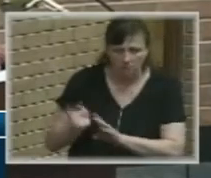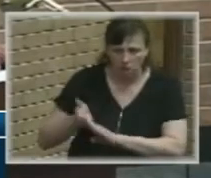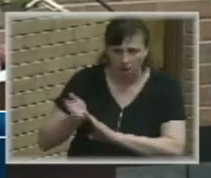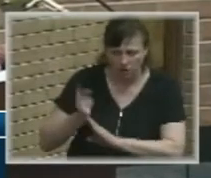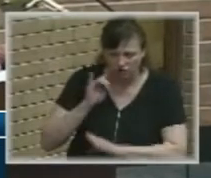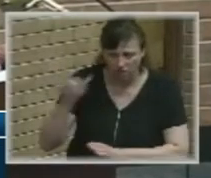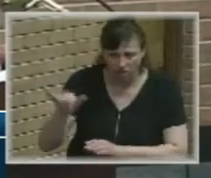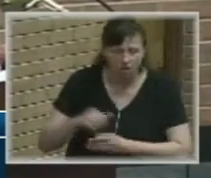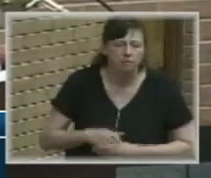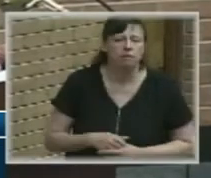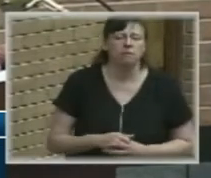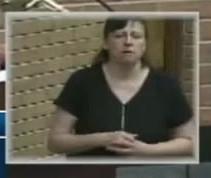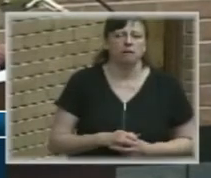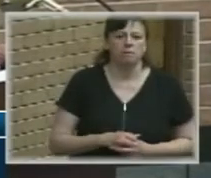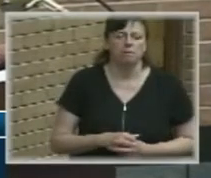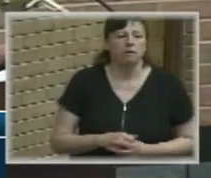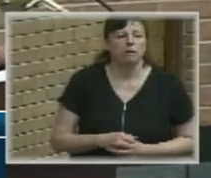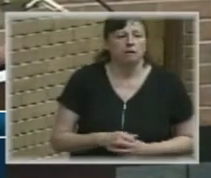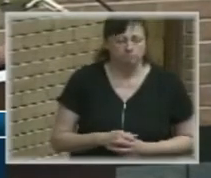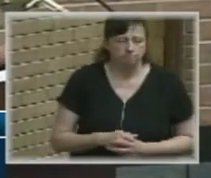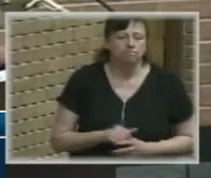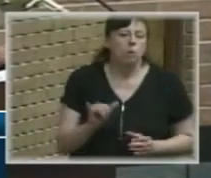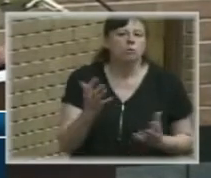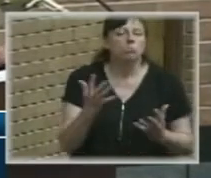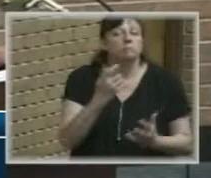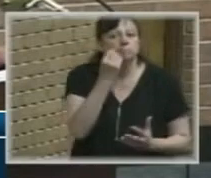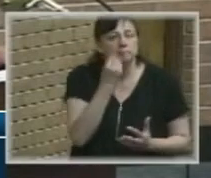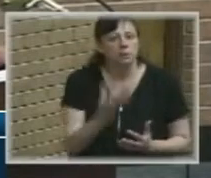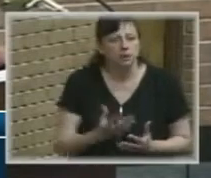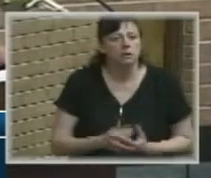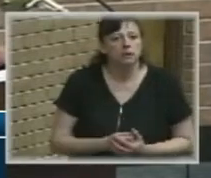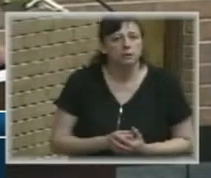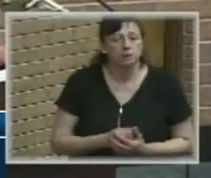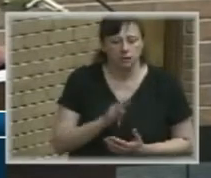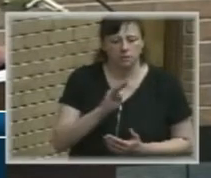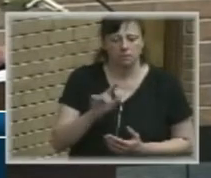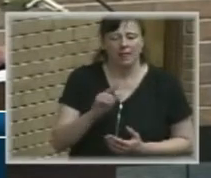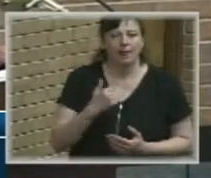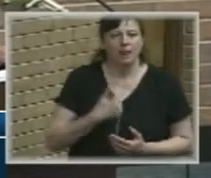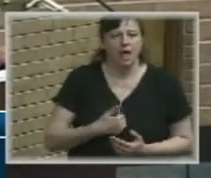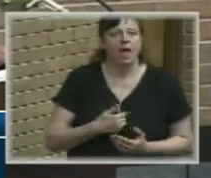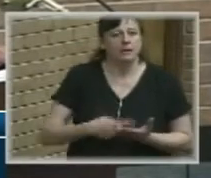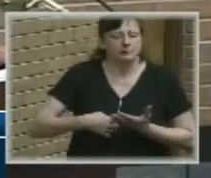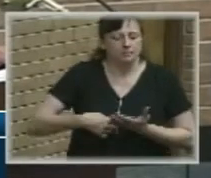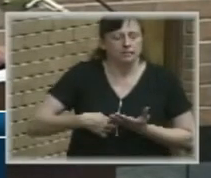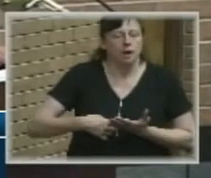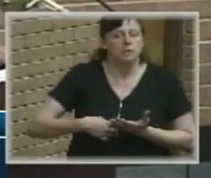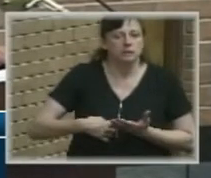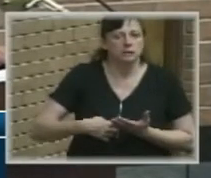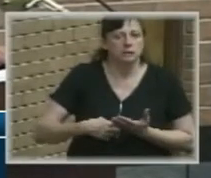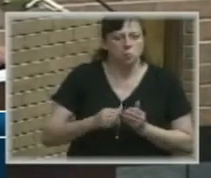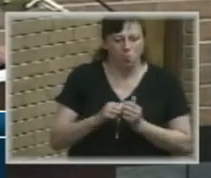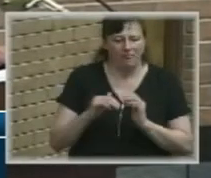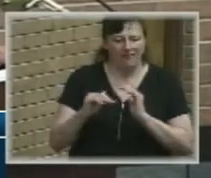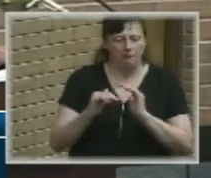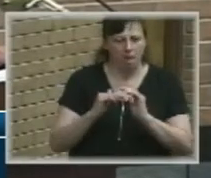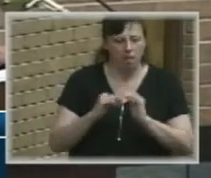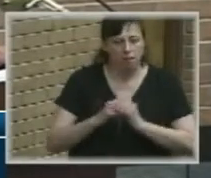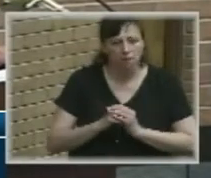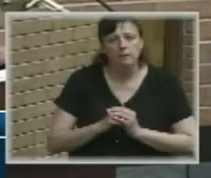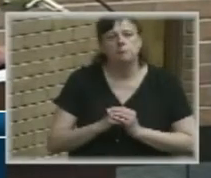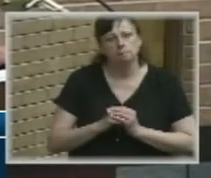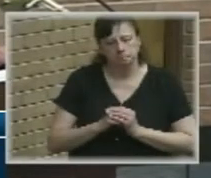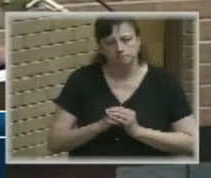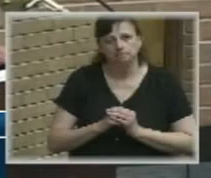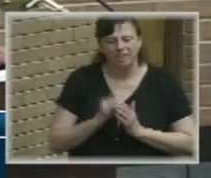Okay, so I also wanted to say, I know Bill and I had this discussion by email, I think. I know